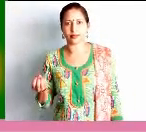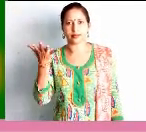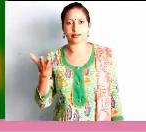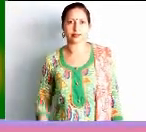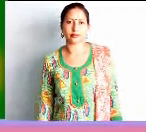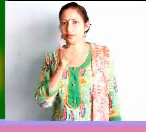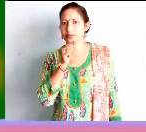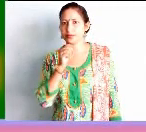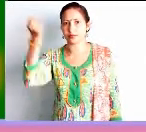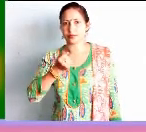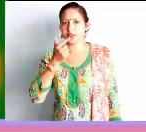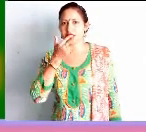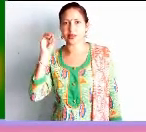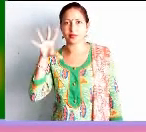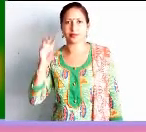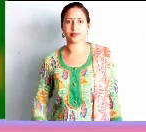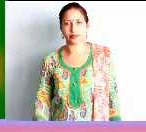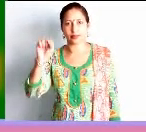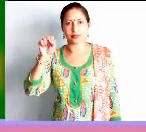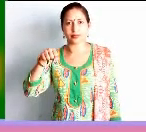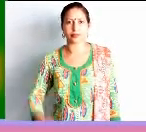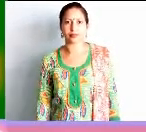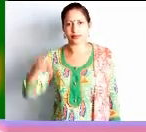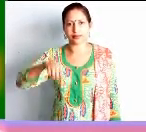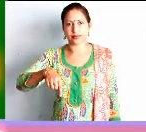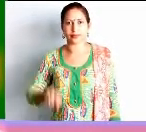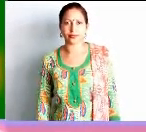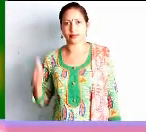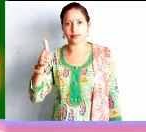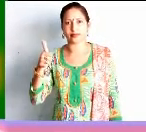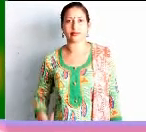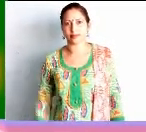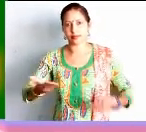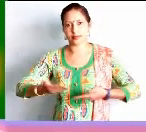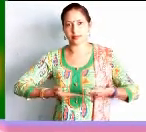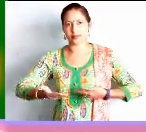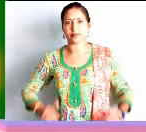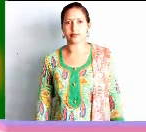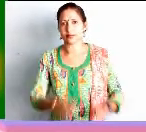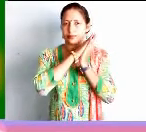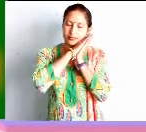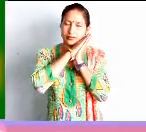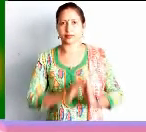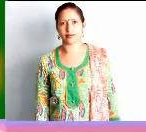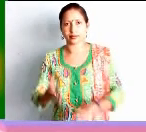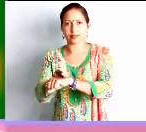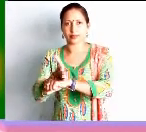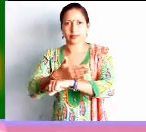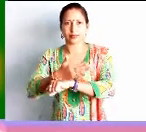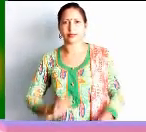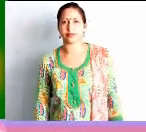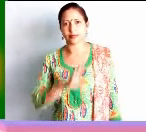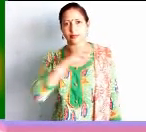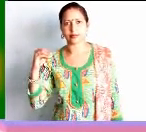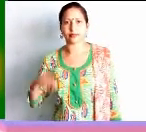morning. Who gets a star? Who Yes, it is a good habit to go to